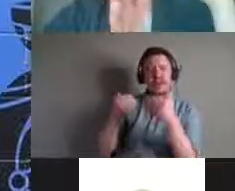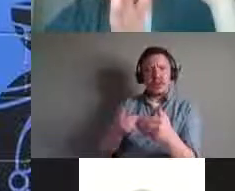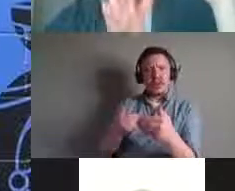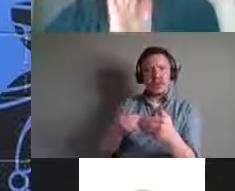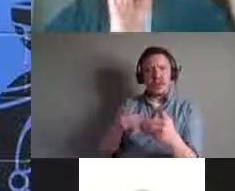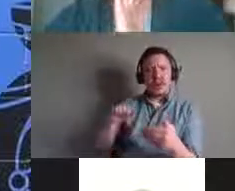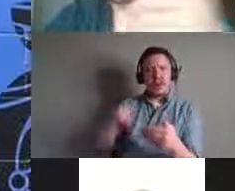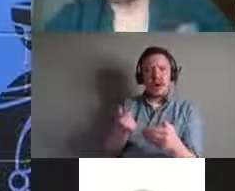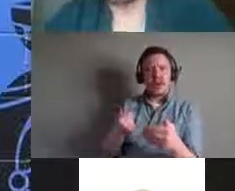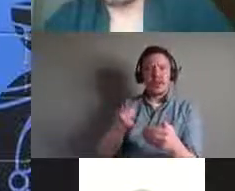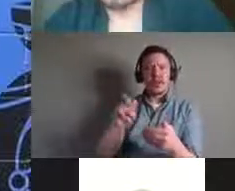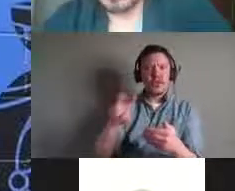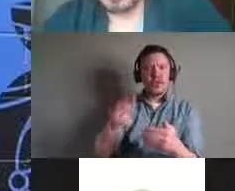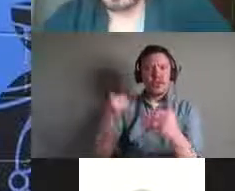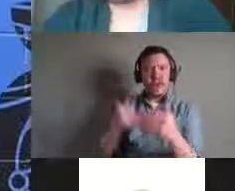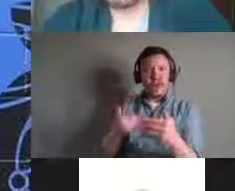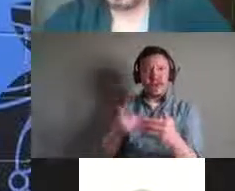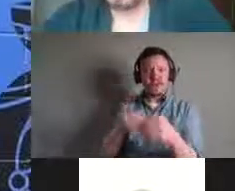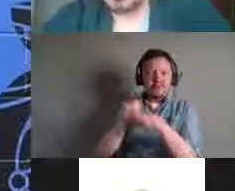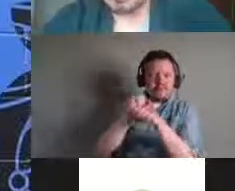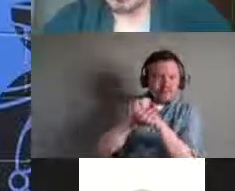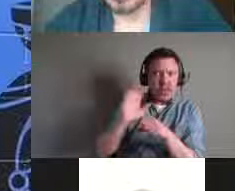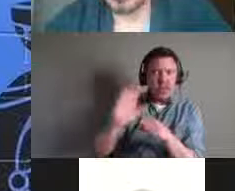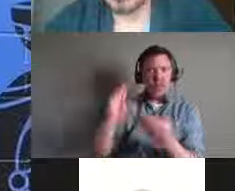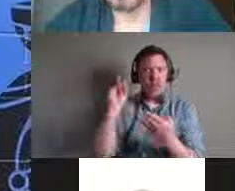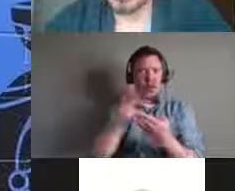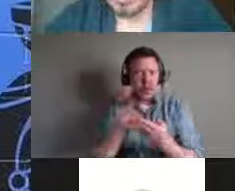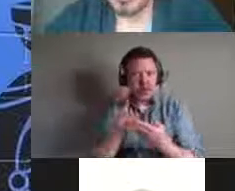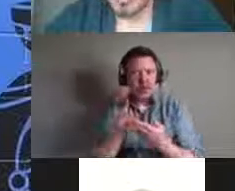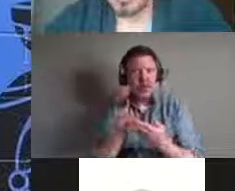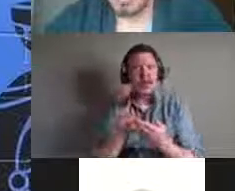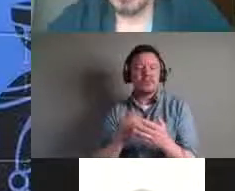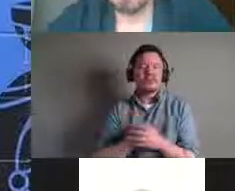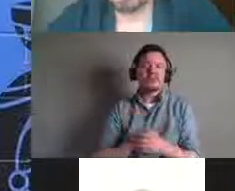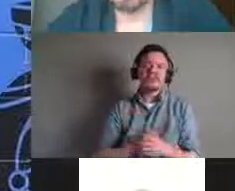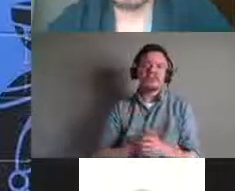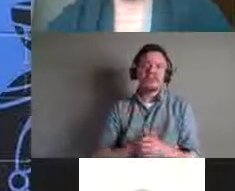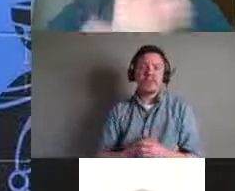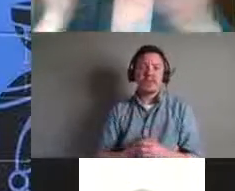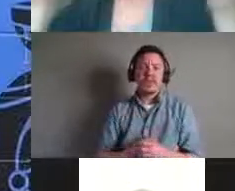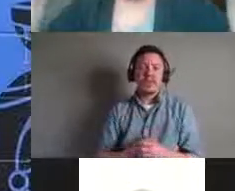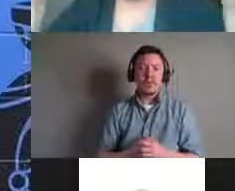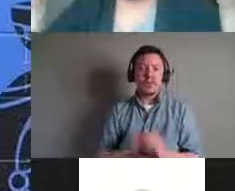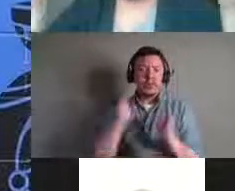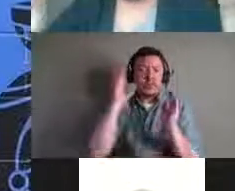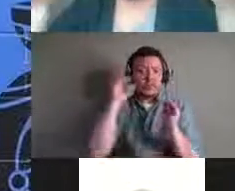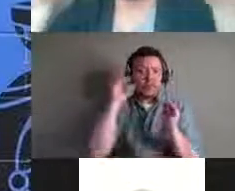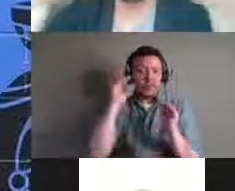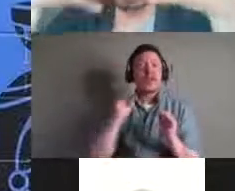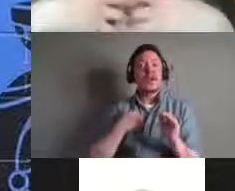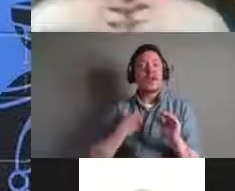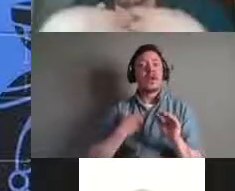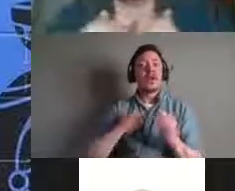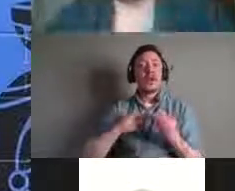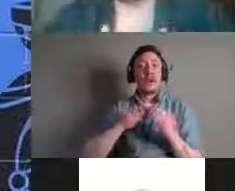August to November some time to work on their design after the community engagement work is finished. And hopefully that community engagement work